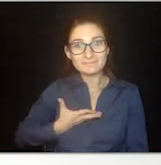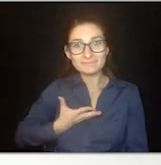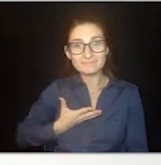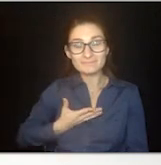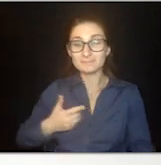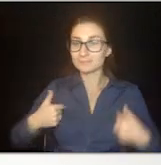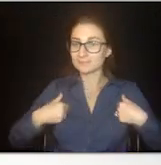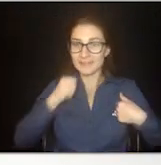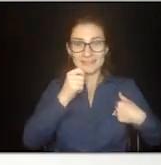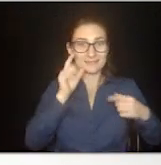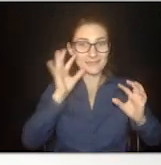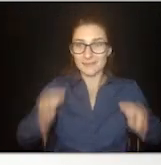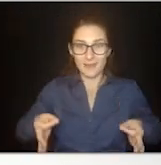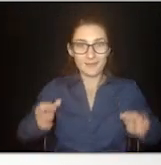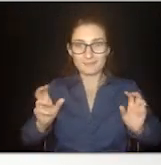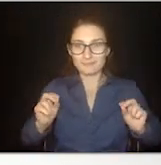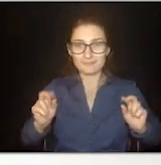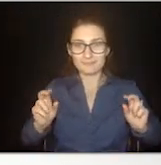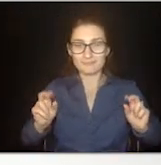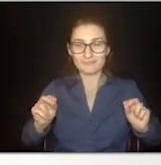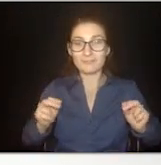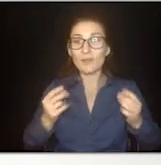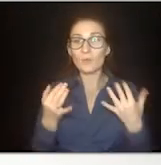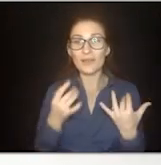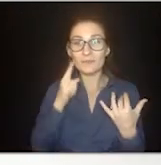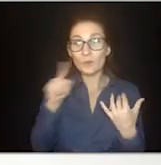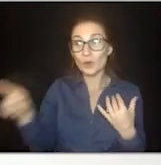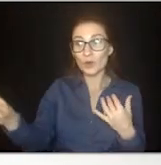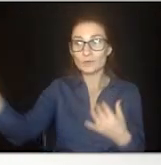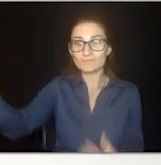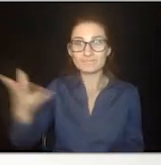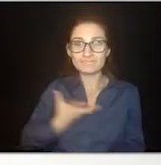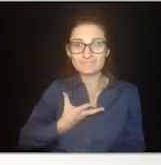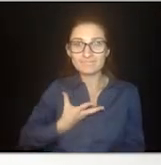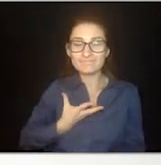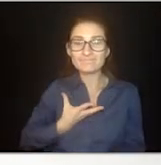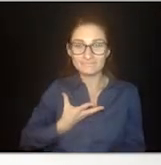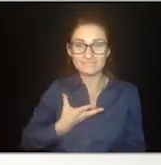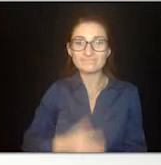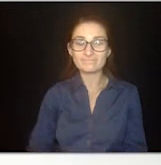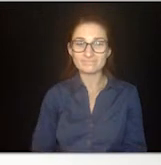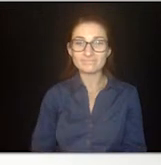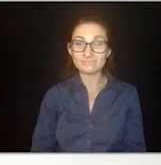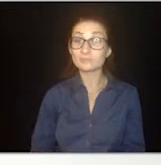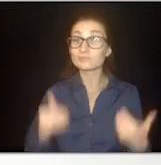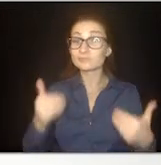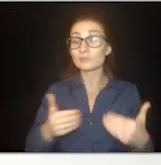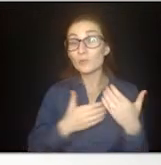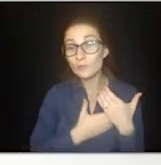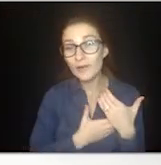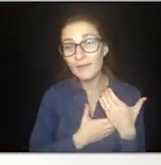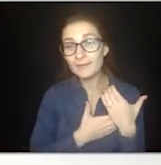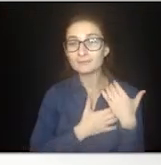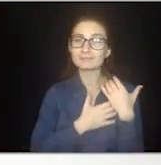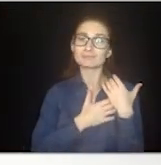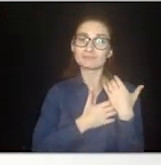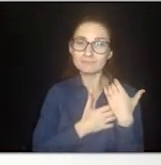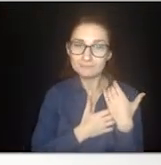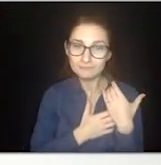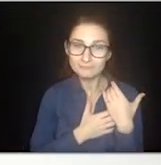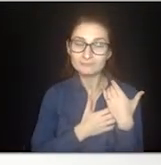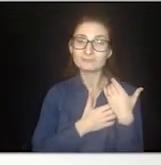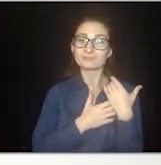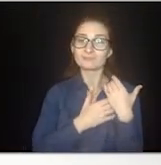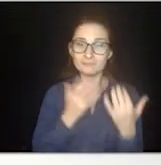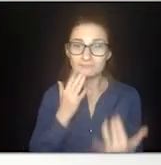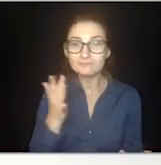wanted. I didn't decide it. I waited for Susie to tell me. And I rock, sing